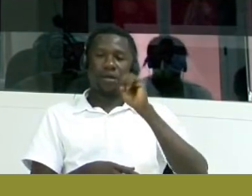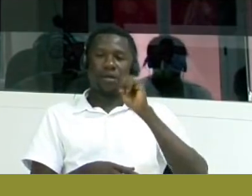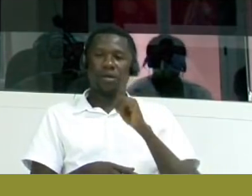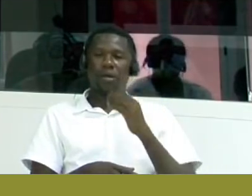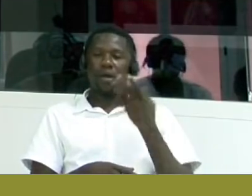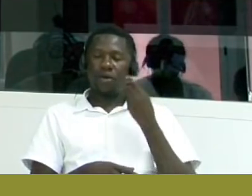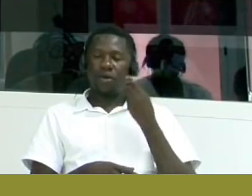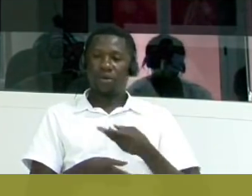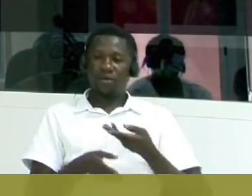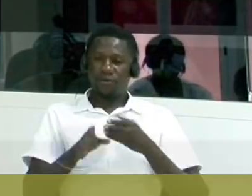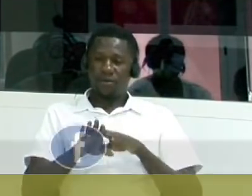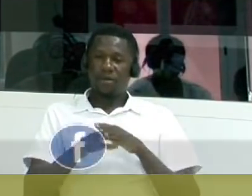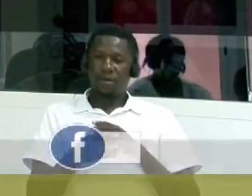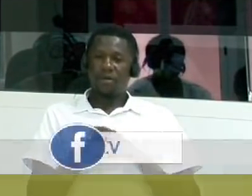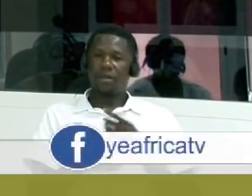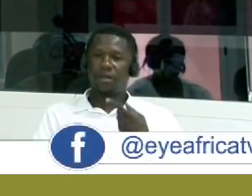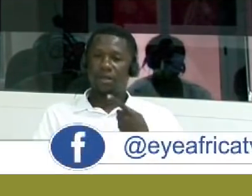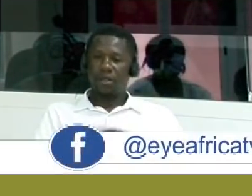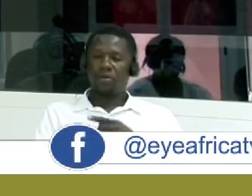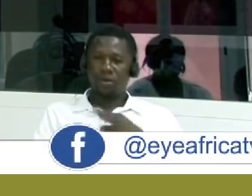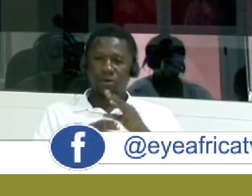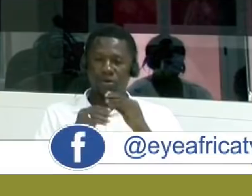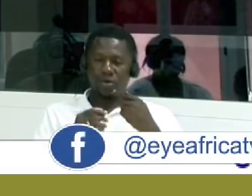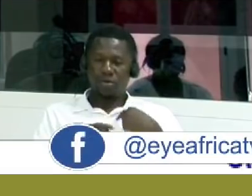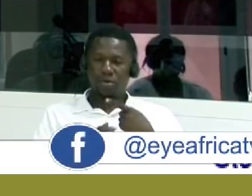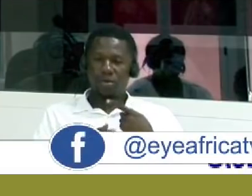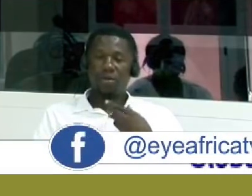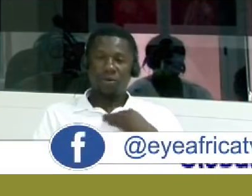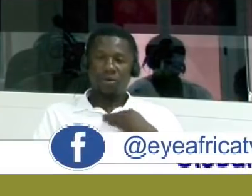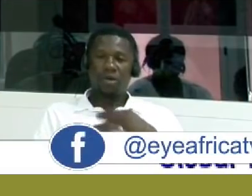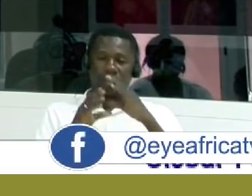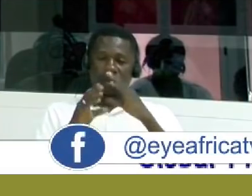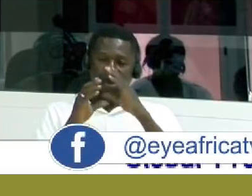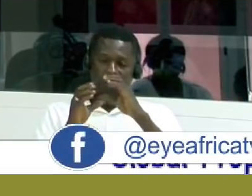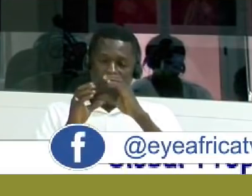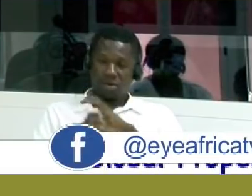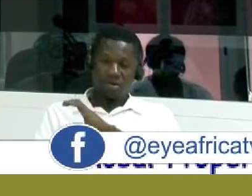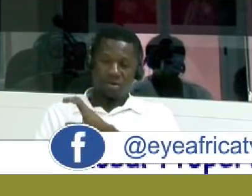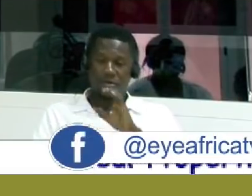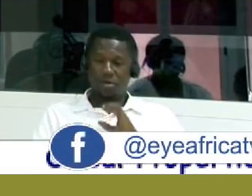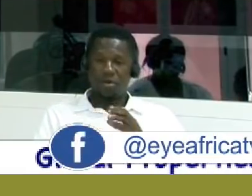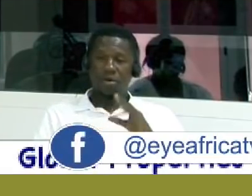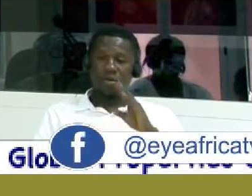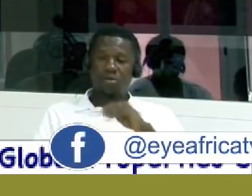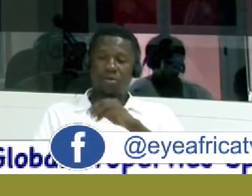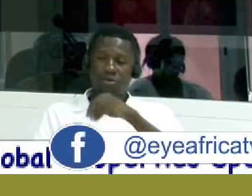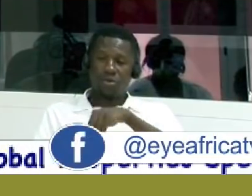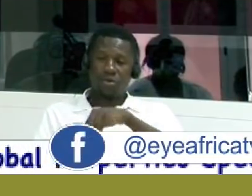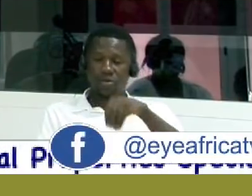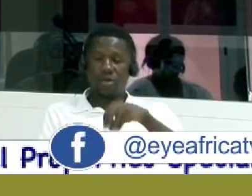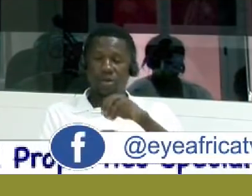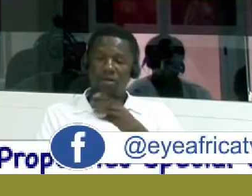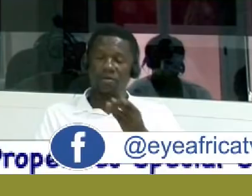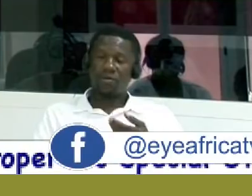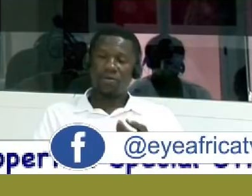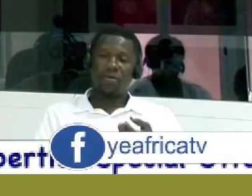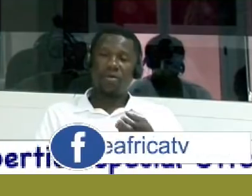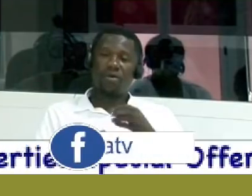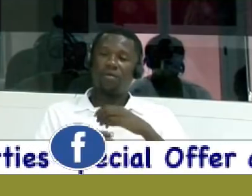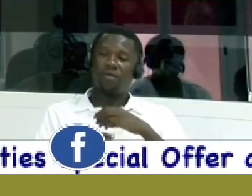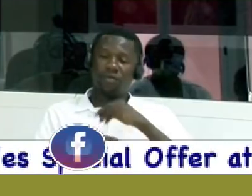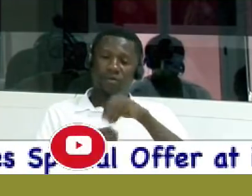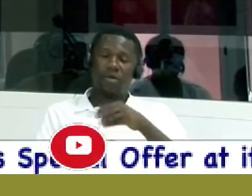boss, the time when you were talking to me, even we were in the compound, putting monies in those, that the thing that they put for funerals, putting monies there.